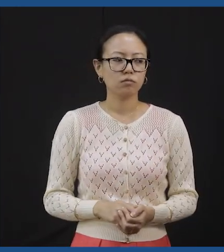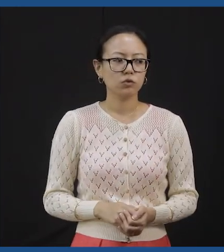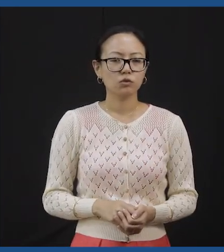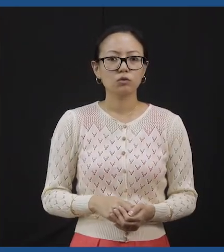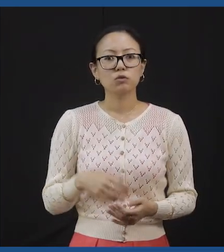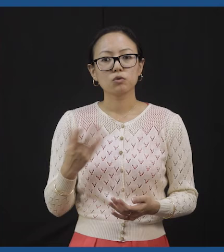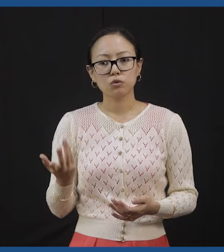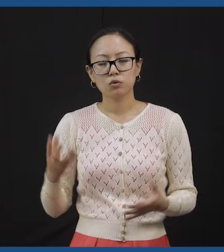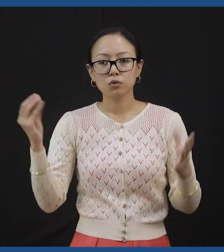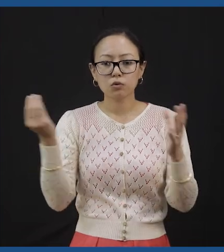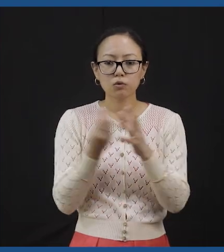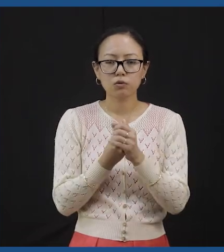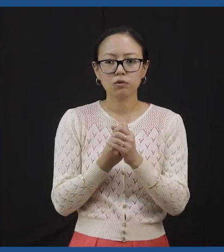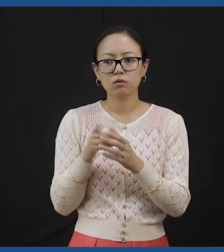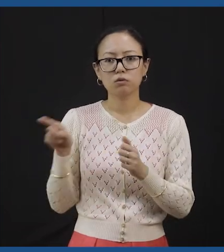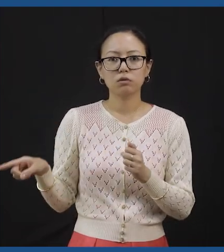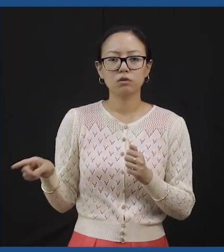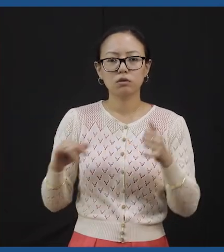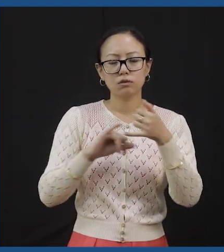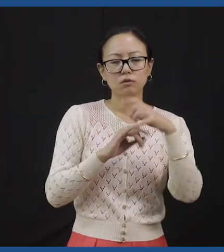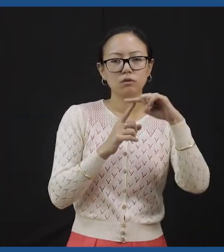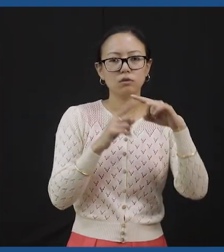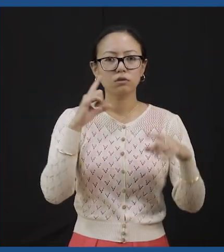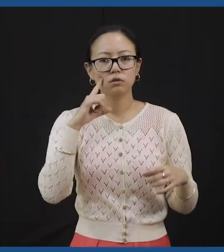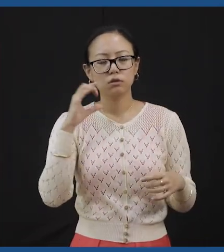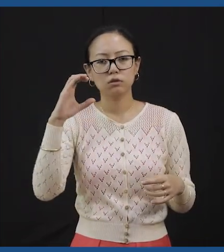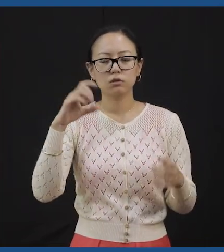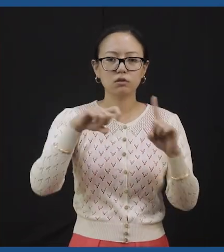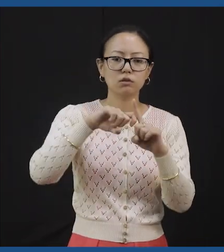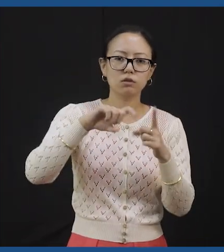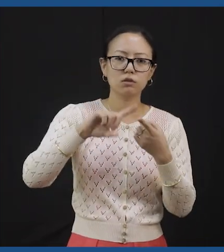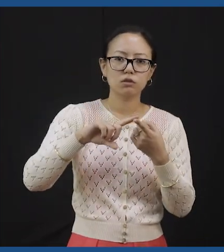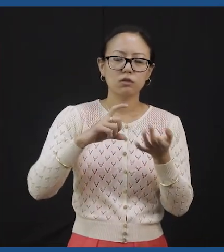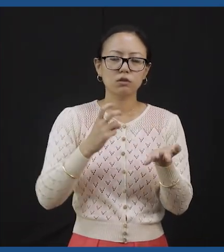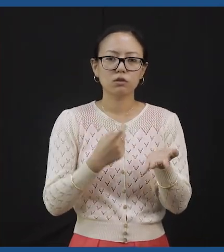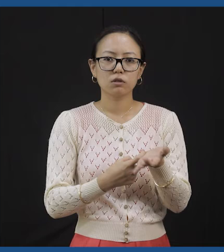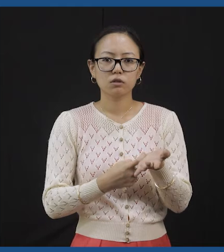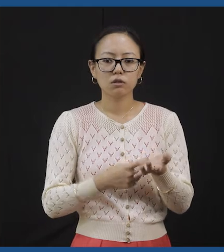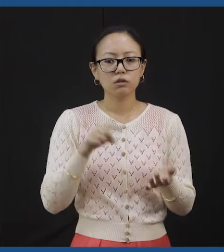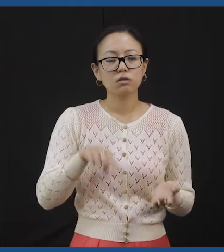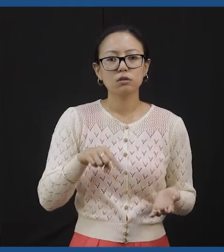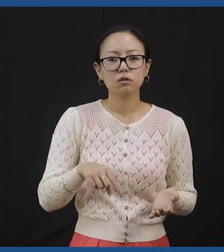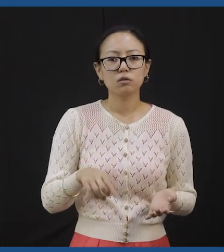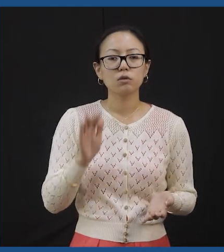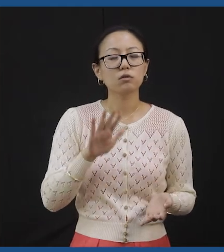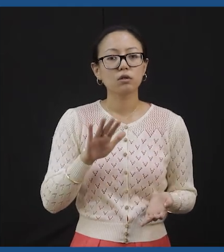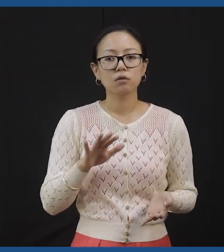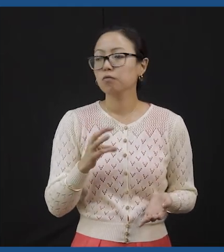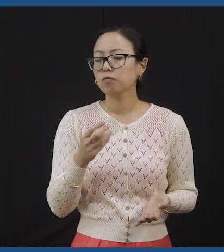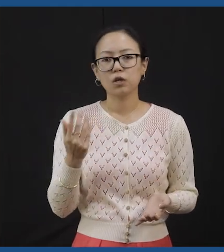his uncle gave him 21 more. Okay, his uncle 21 more, which means you have to add it up together